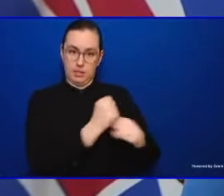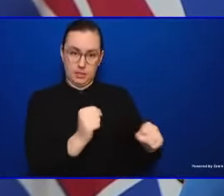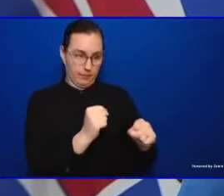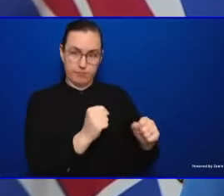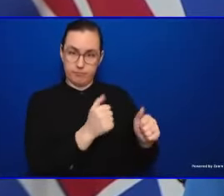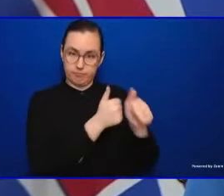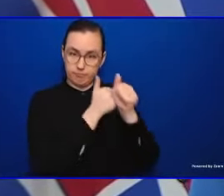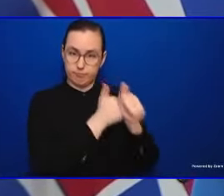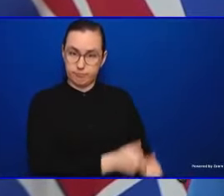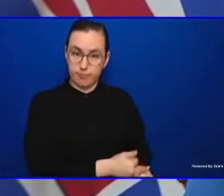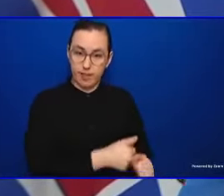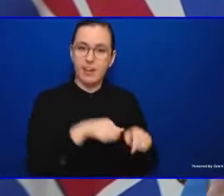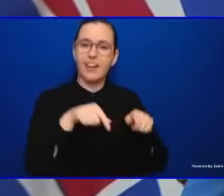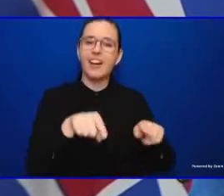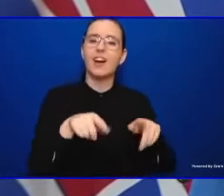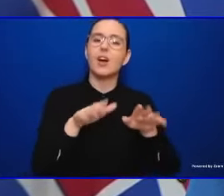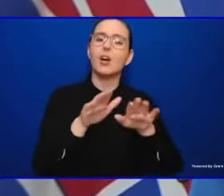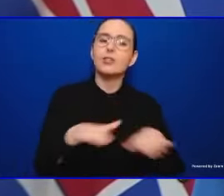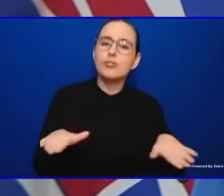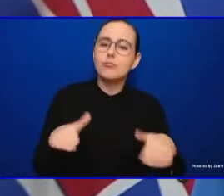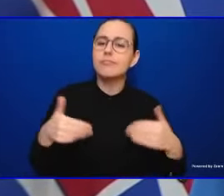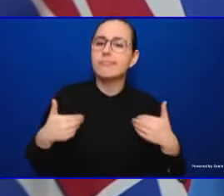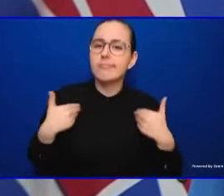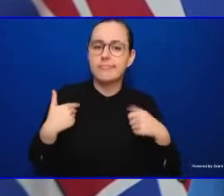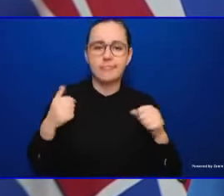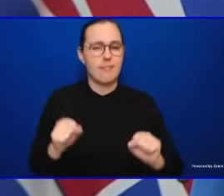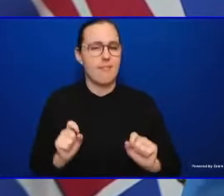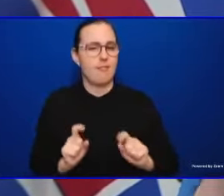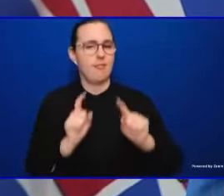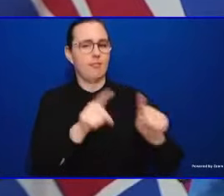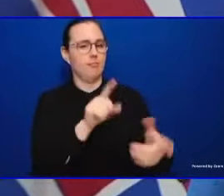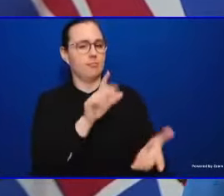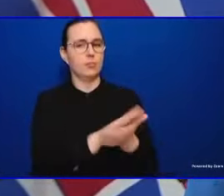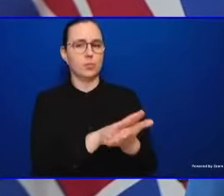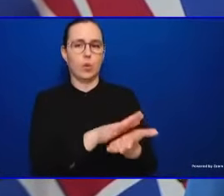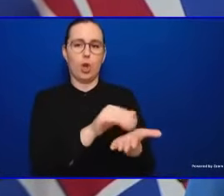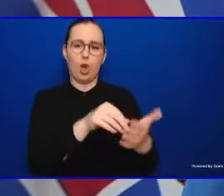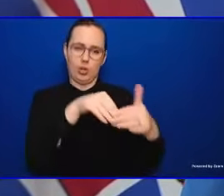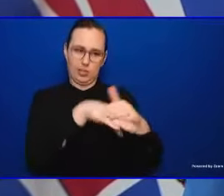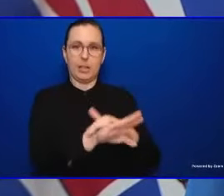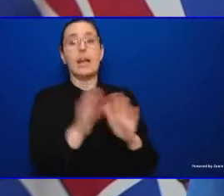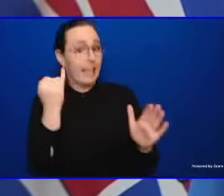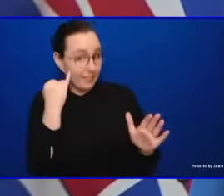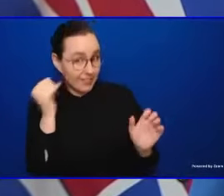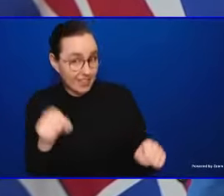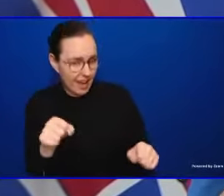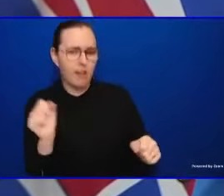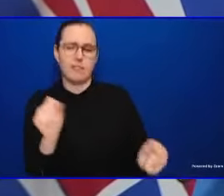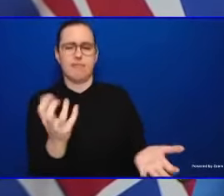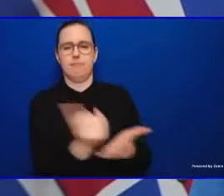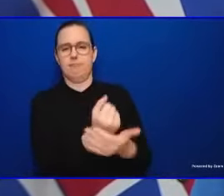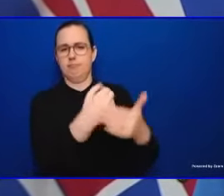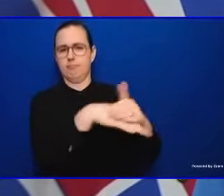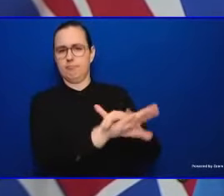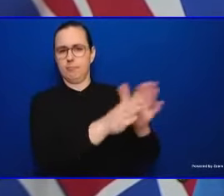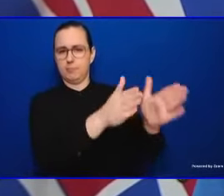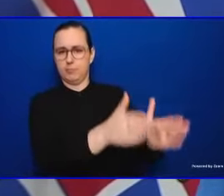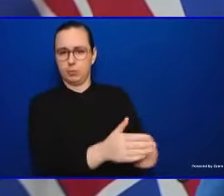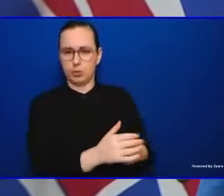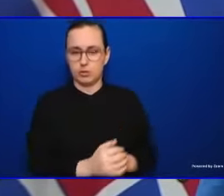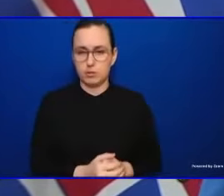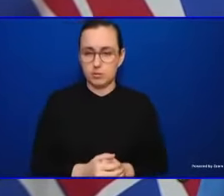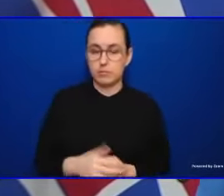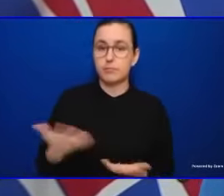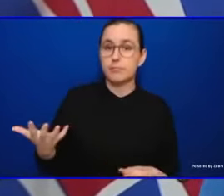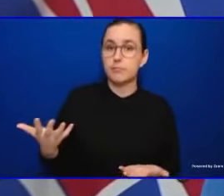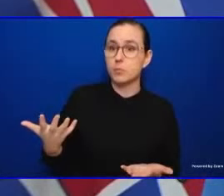possible. And that has been the basis of the work this week by school districts, schools, the steering committee in the ministry,